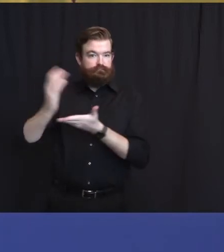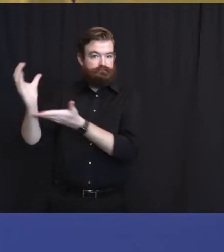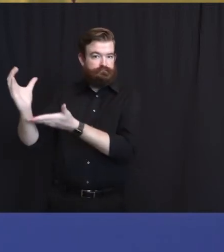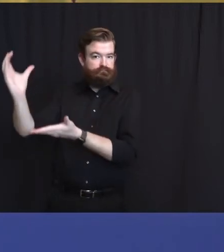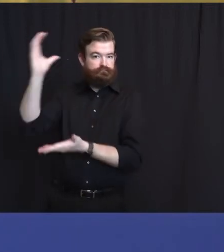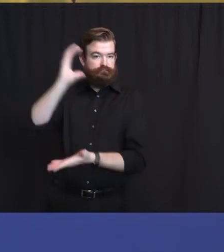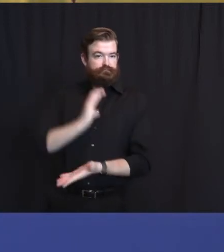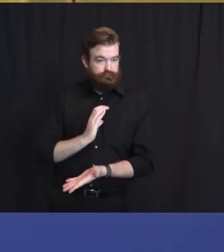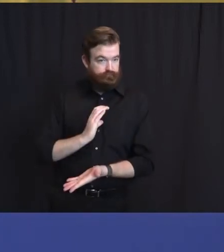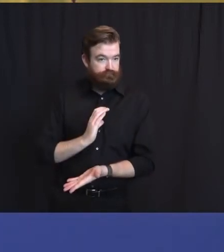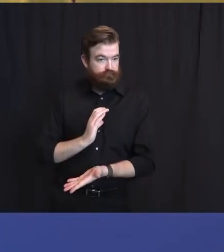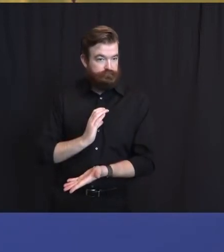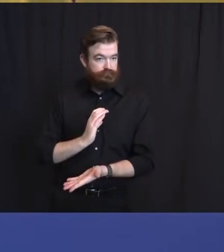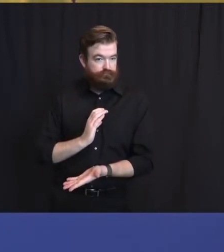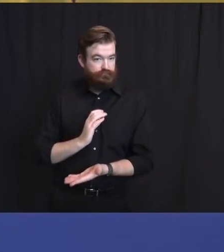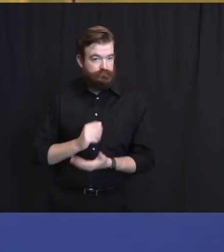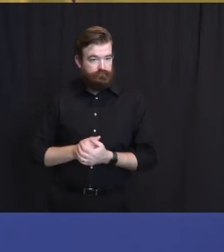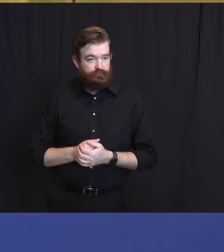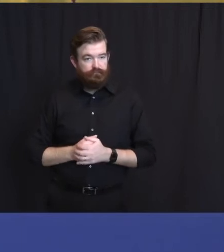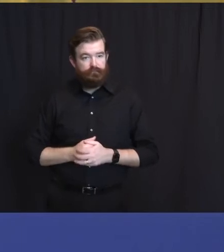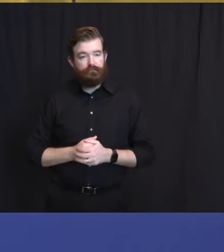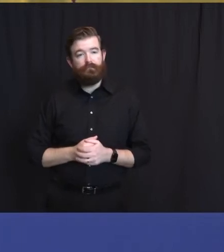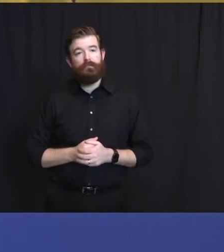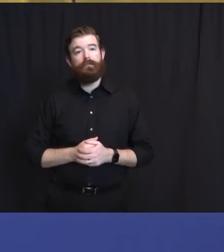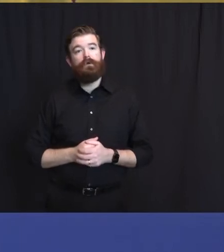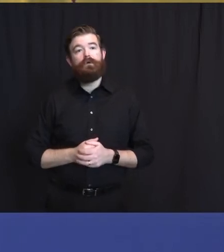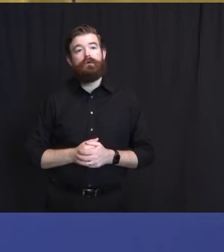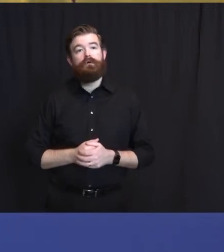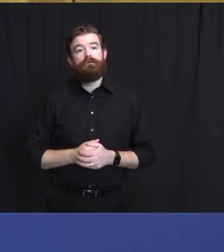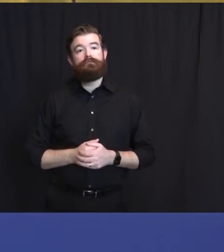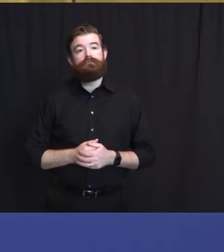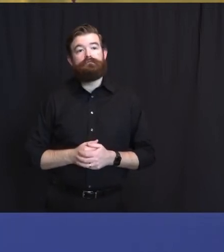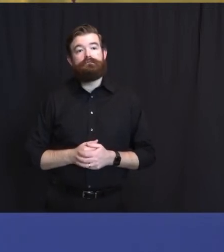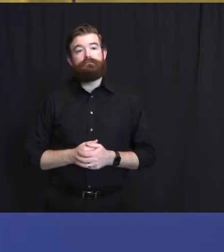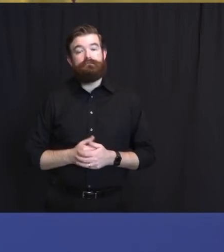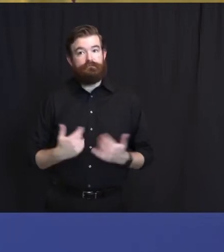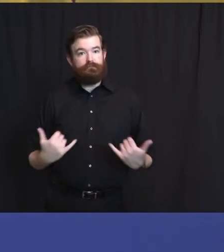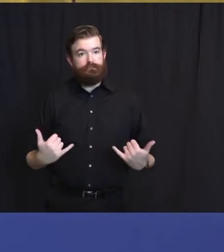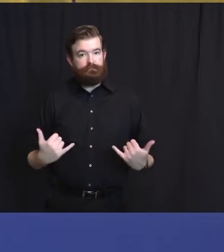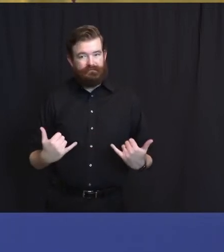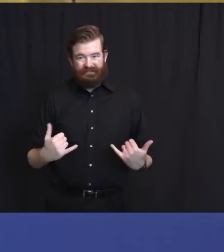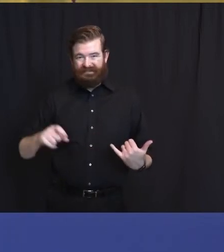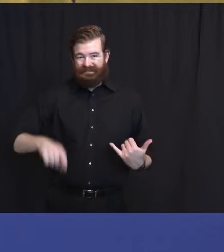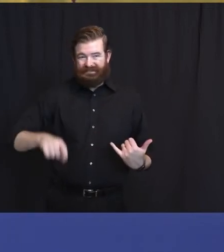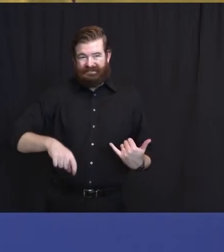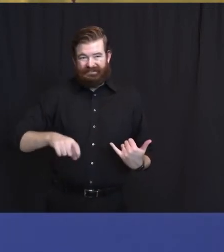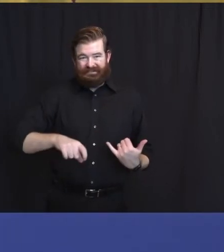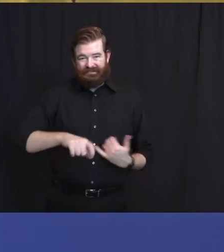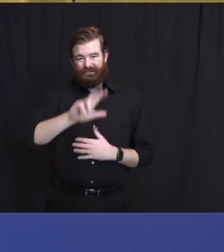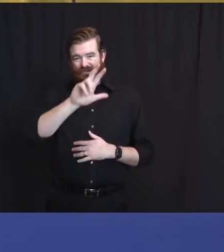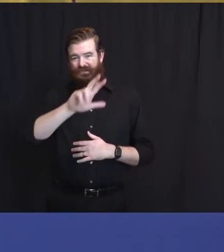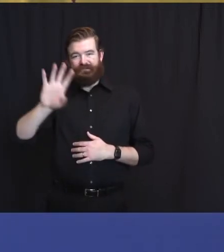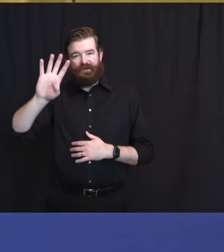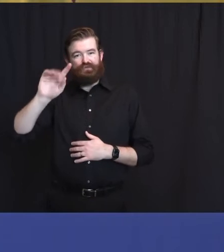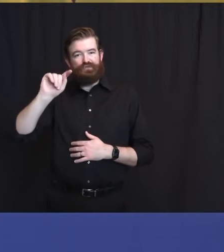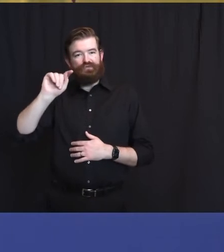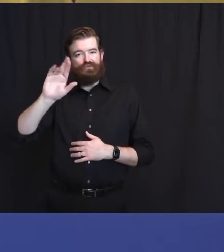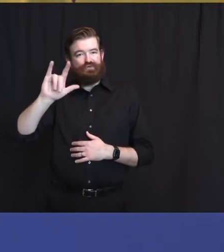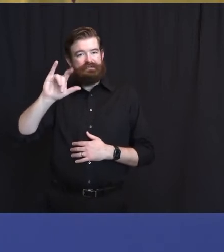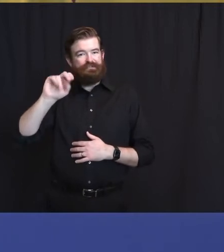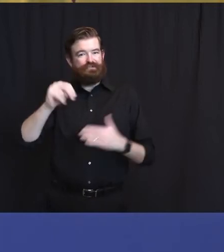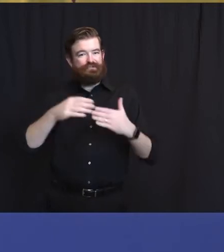trillion moment, and that history will judge us harshly if we undershoot this moment. Certainly, we are happy